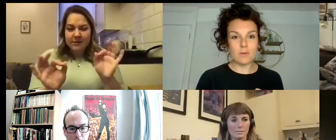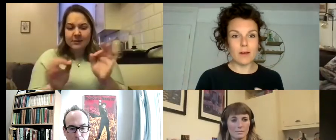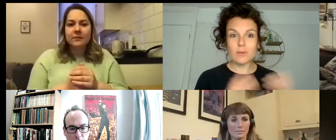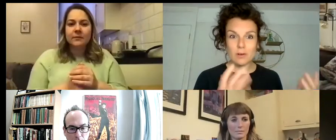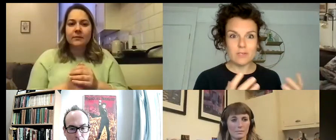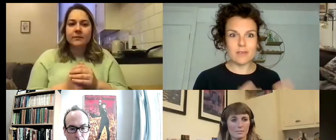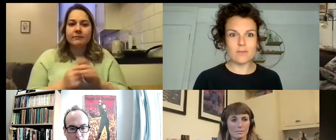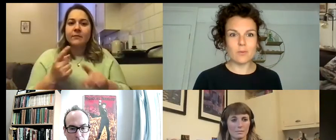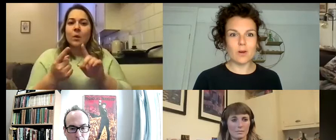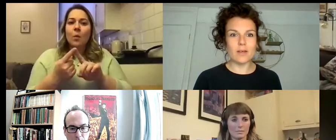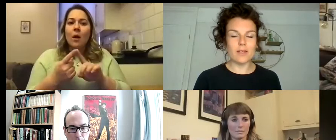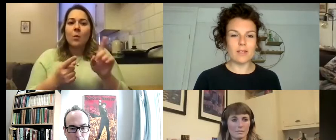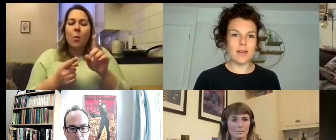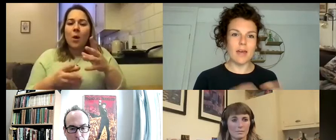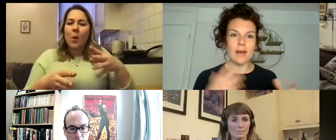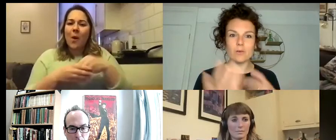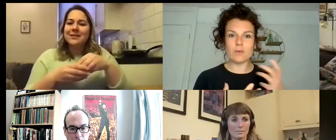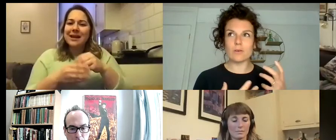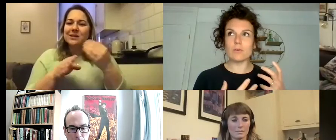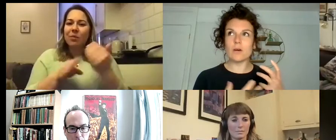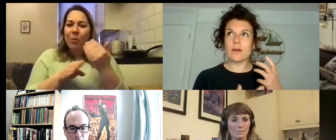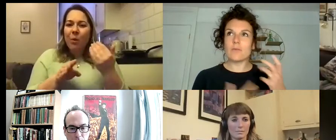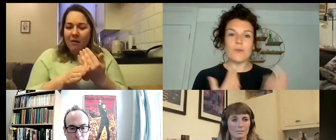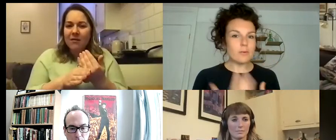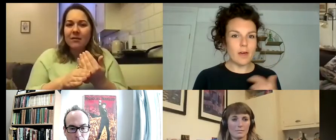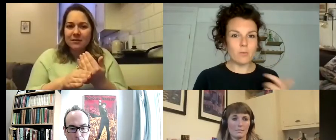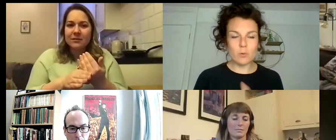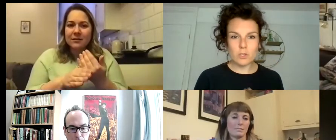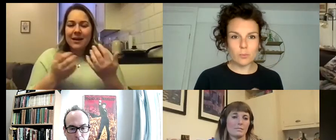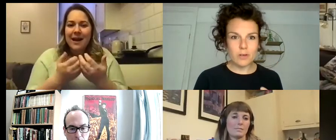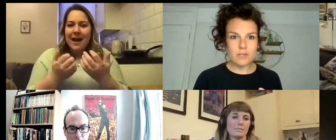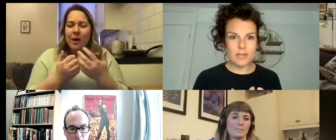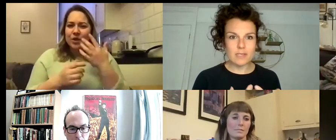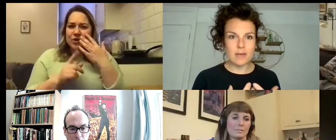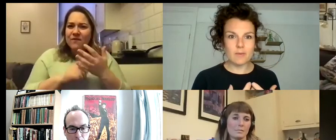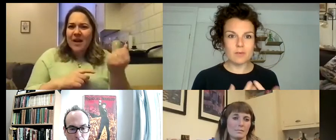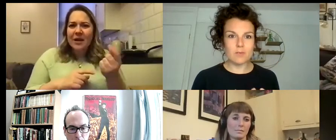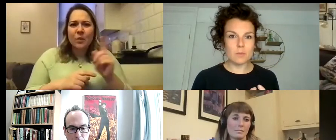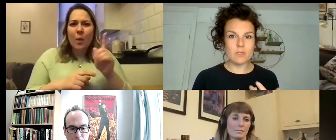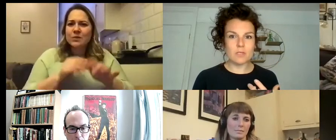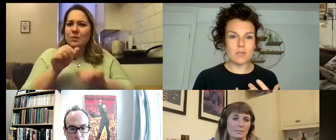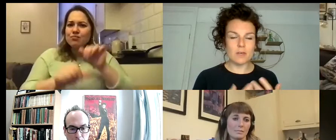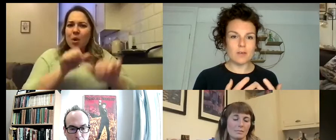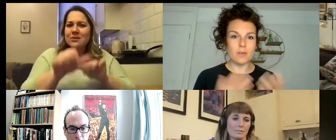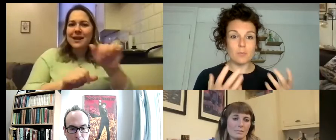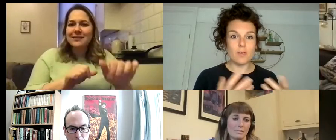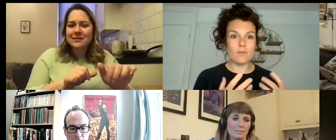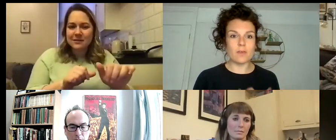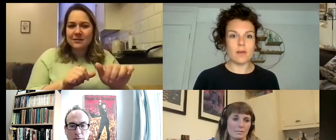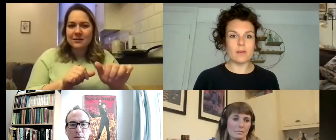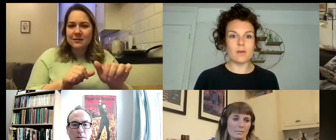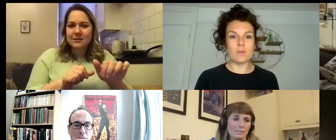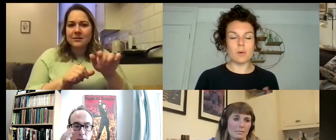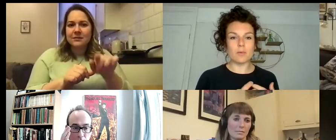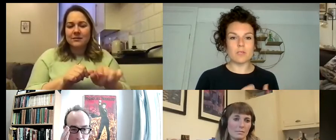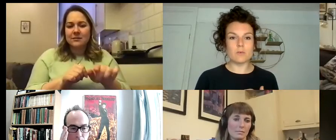kind of around the content of the work and how you found that and what was your process in response to the brief